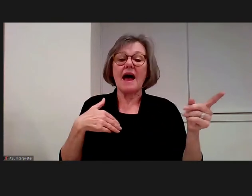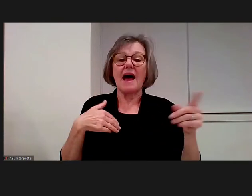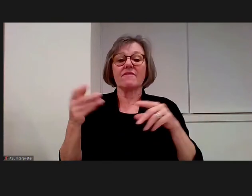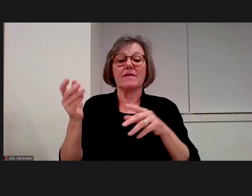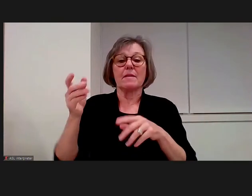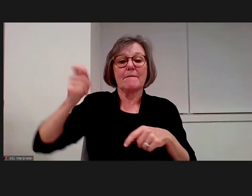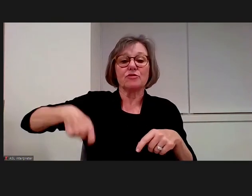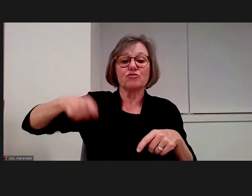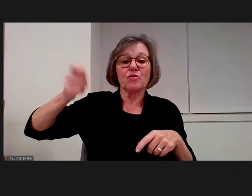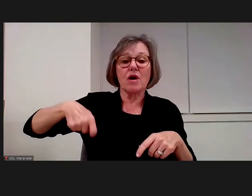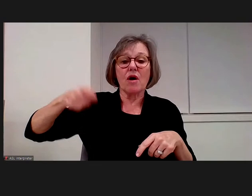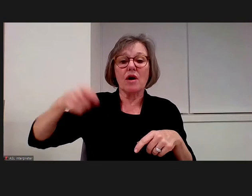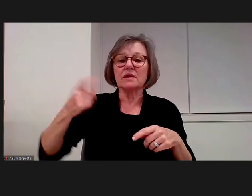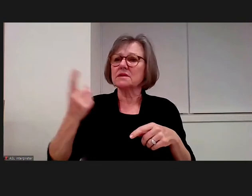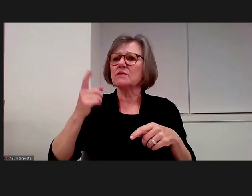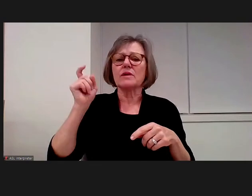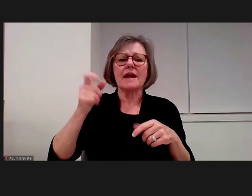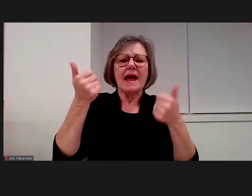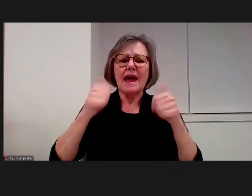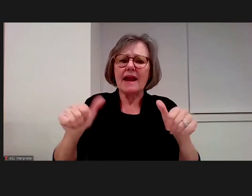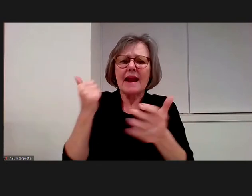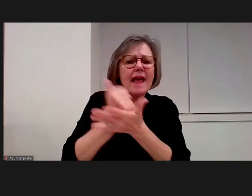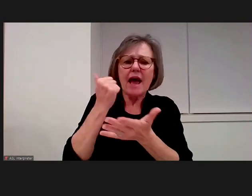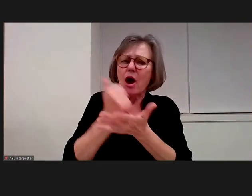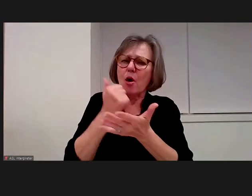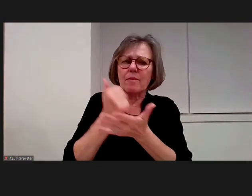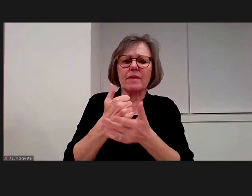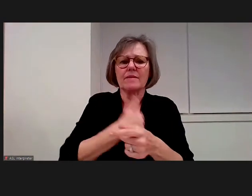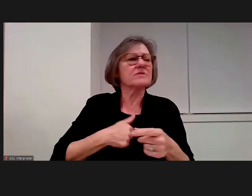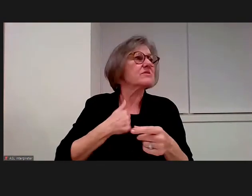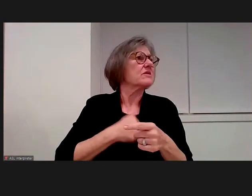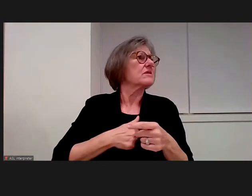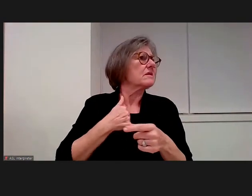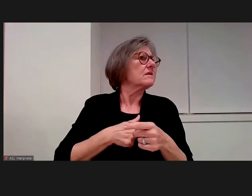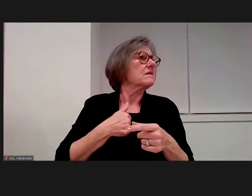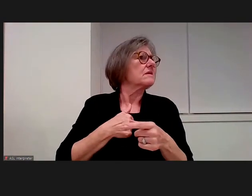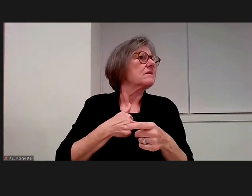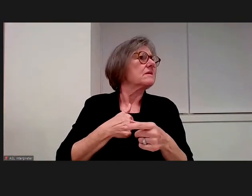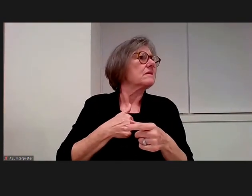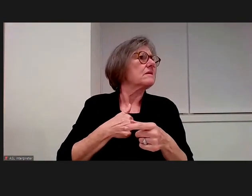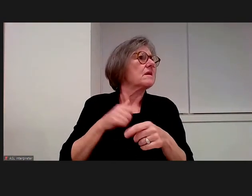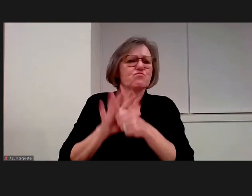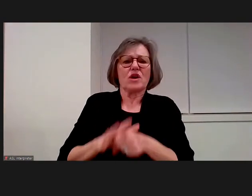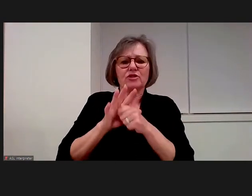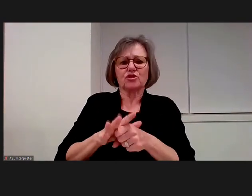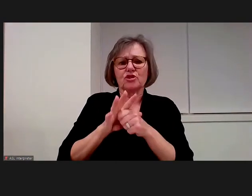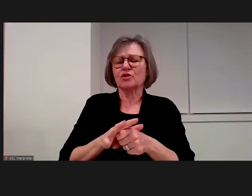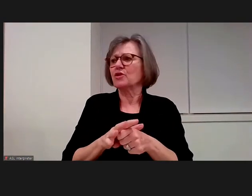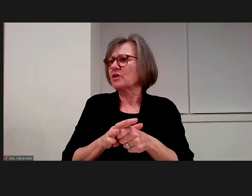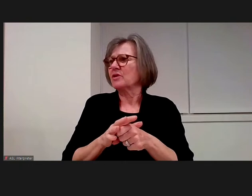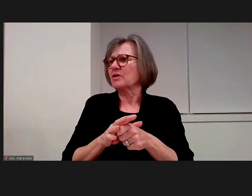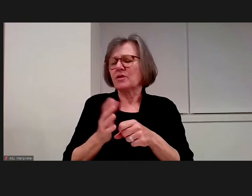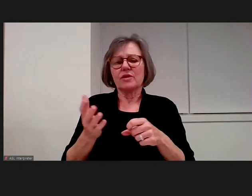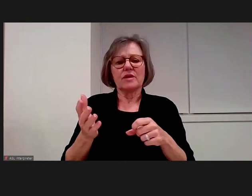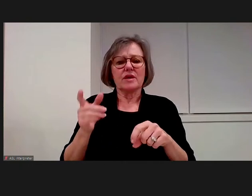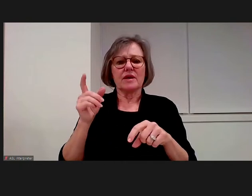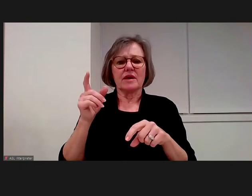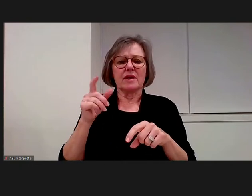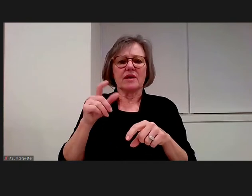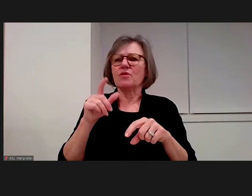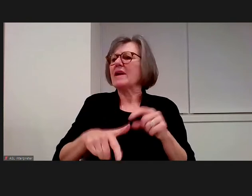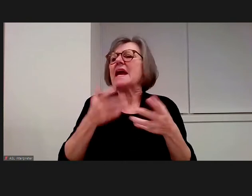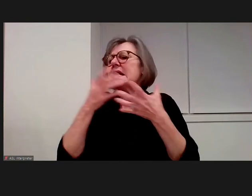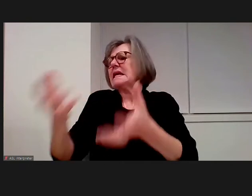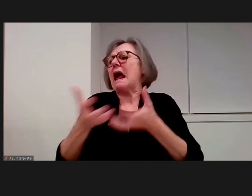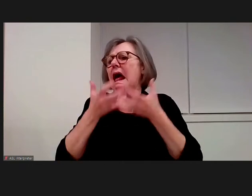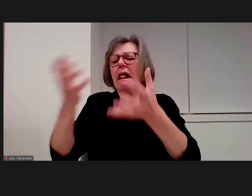MetroCard, someone needs any form of help. Yeah, I'm sorry, I'm kind of under pressure a little bit. There's no way you're yelling down there.